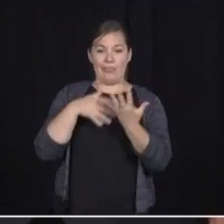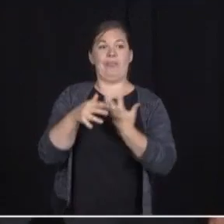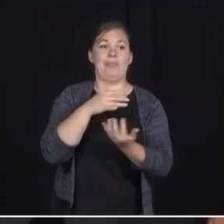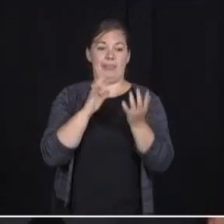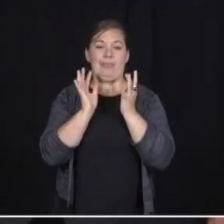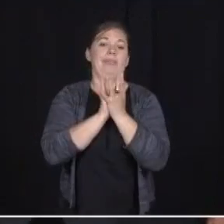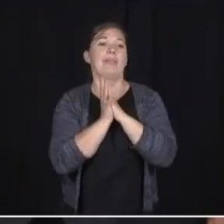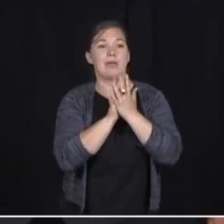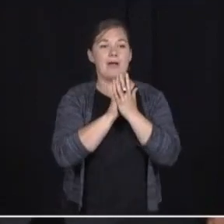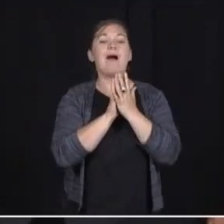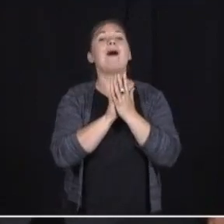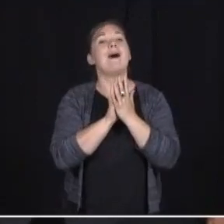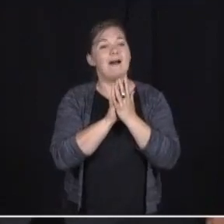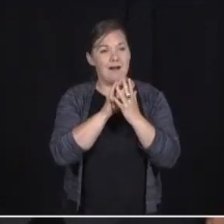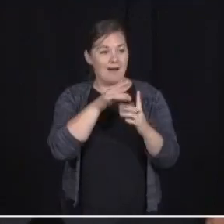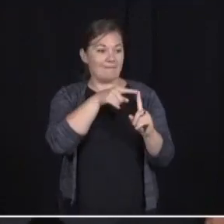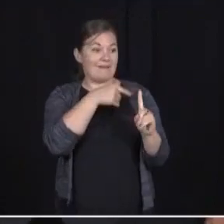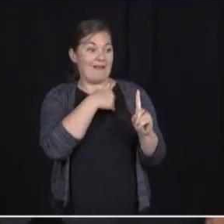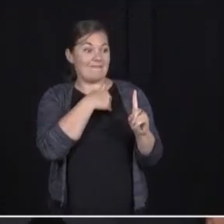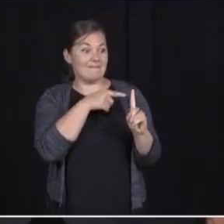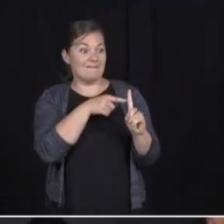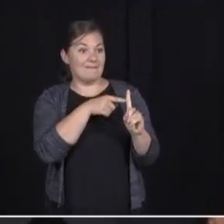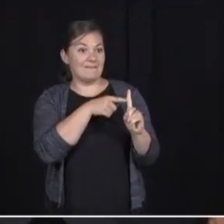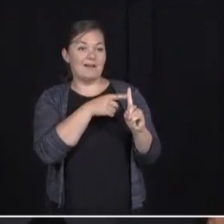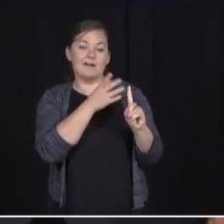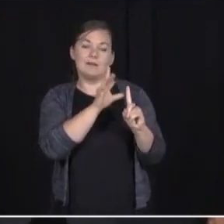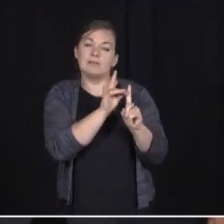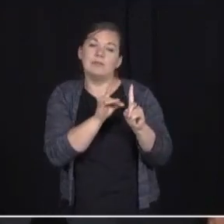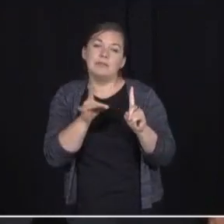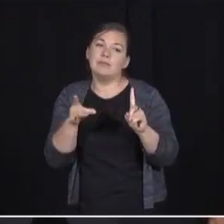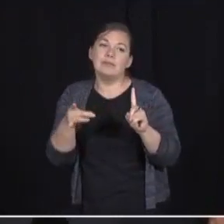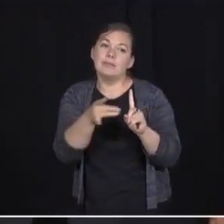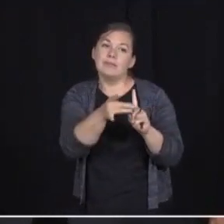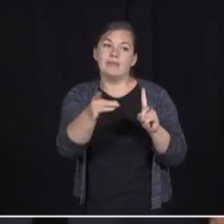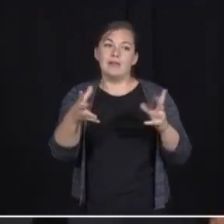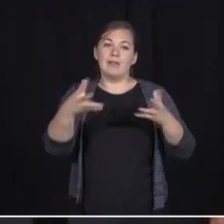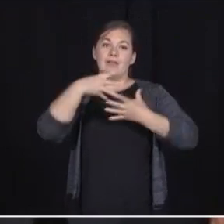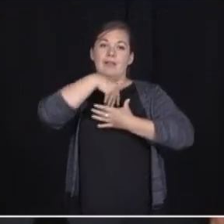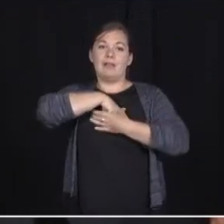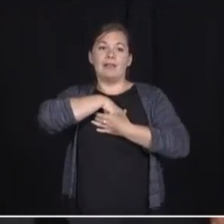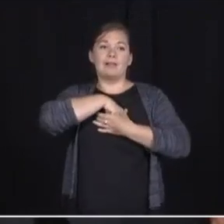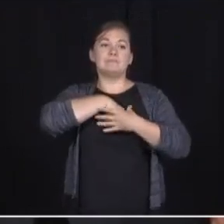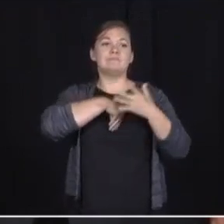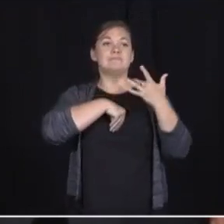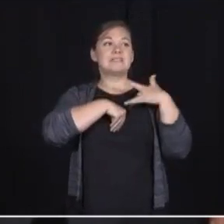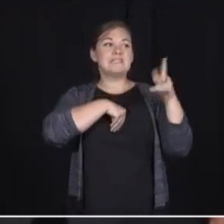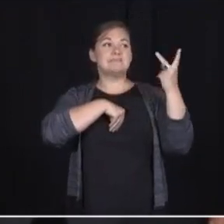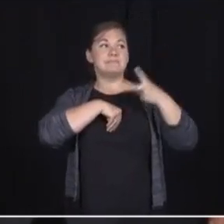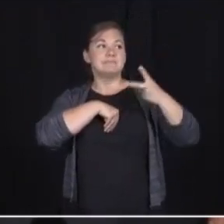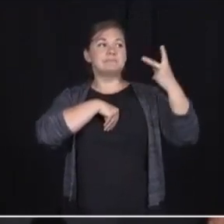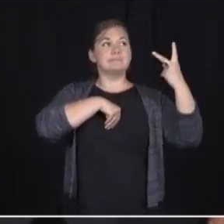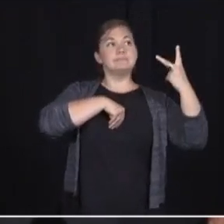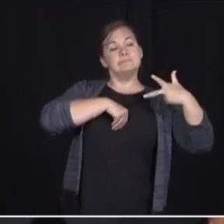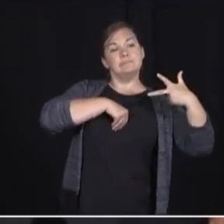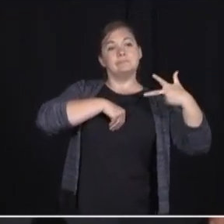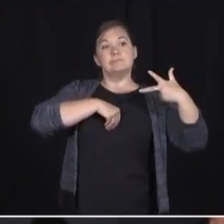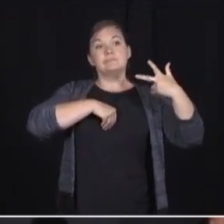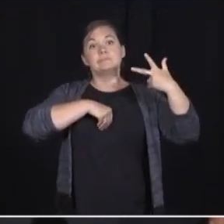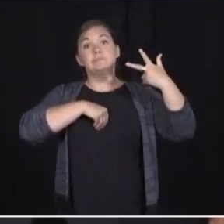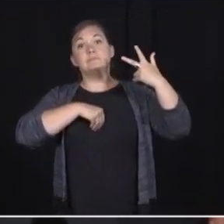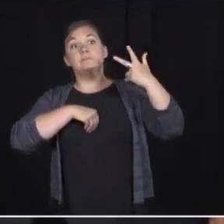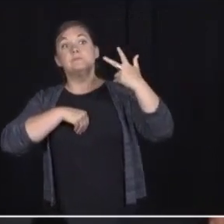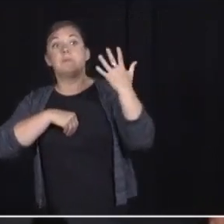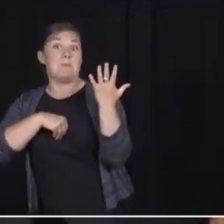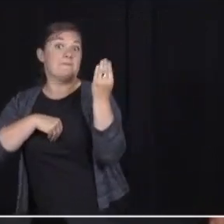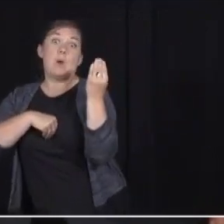COVID, the incubation period can be from a few days up to 14 days. So there might be a delay in seeing the effect of